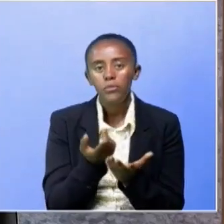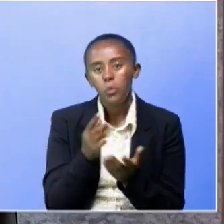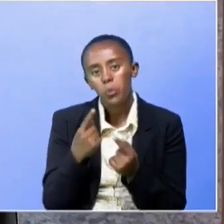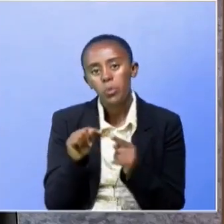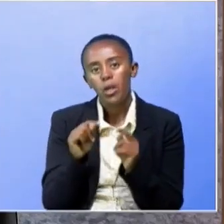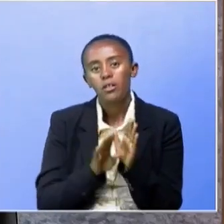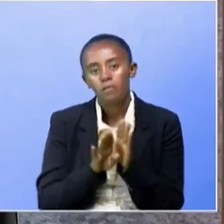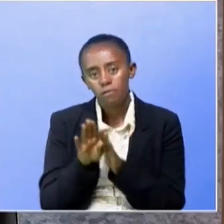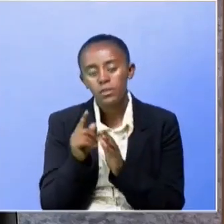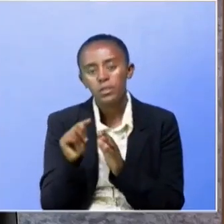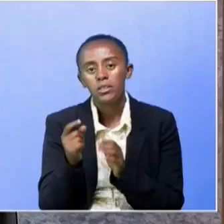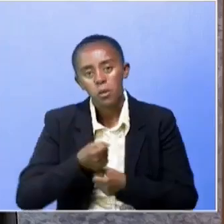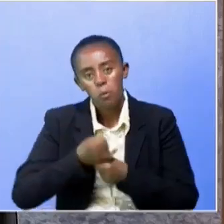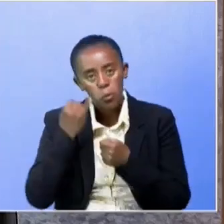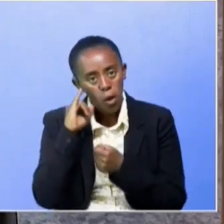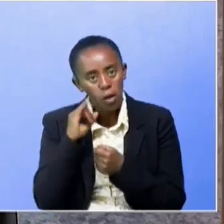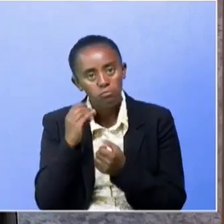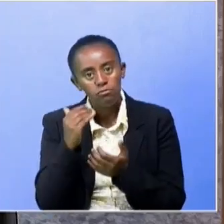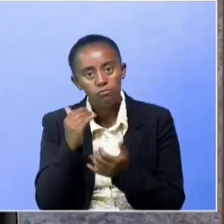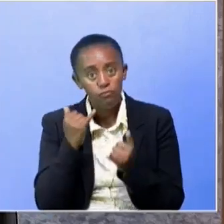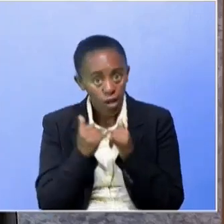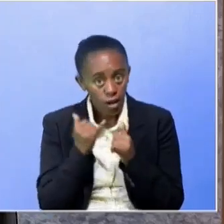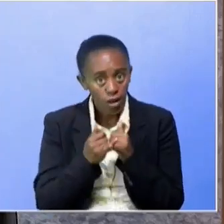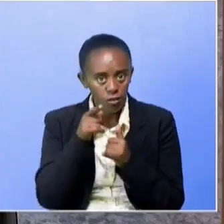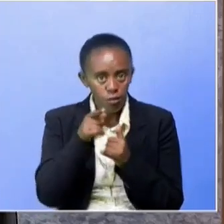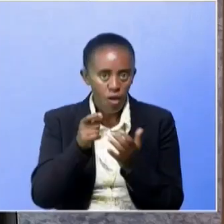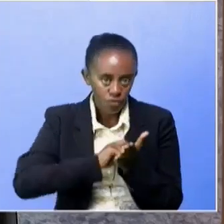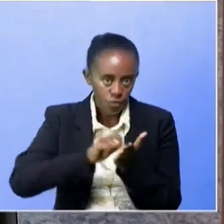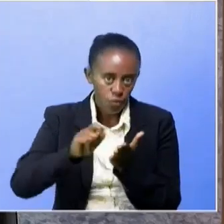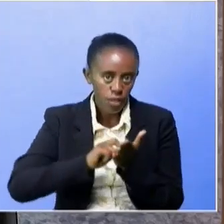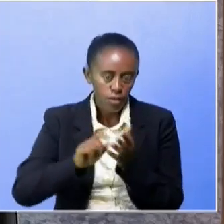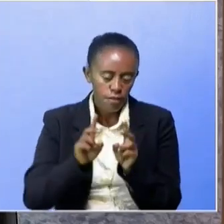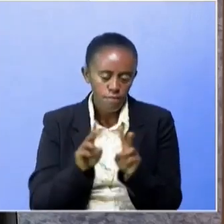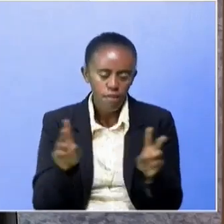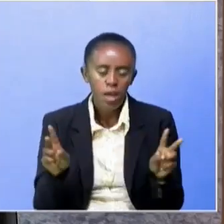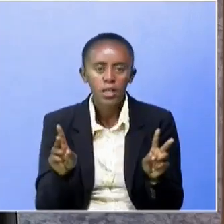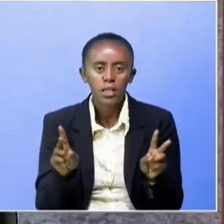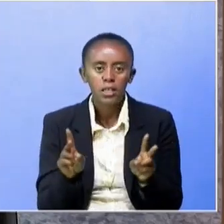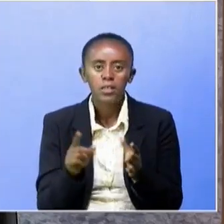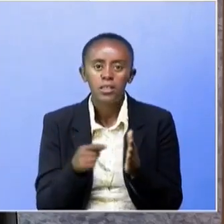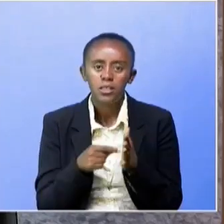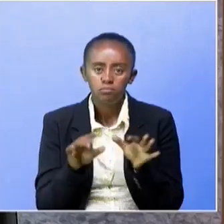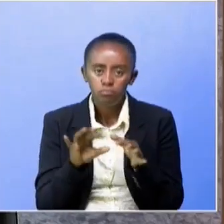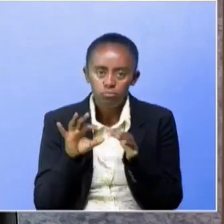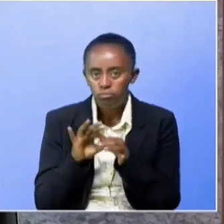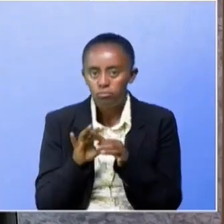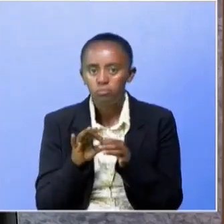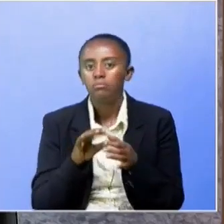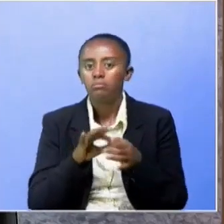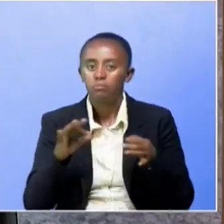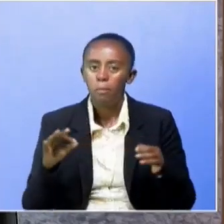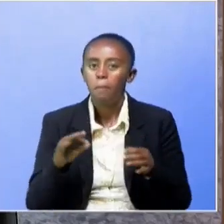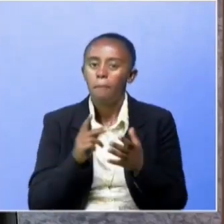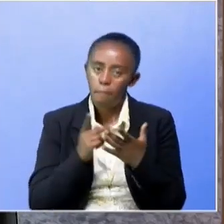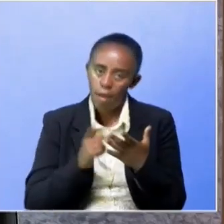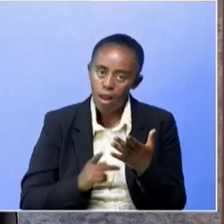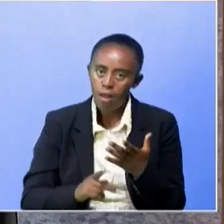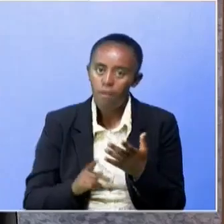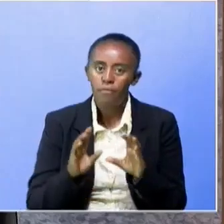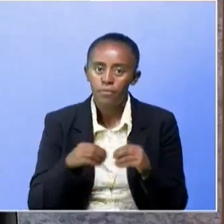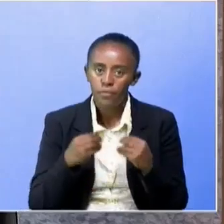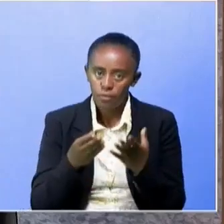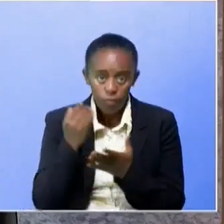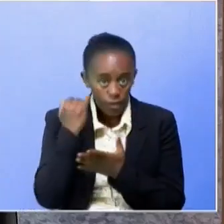to develop supporting ideas. Finally, write a very coherent and well-developed paragraph. So I will give you